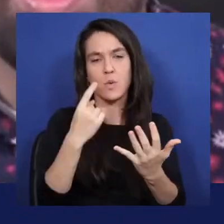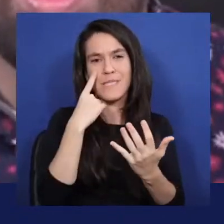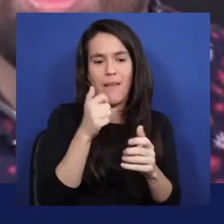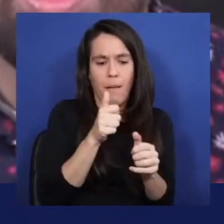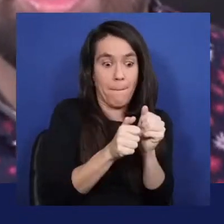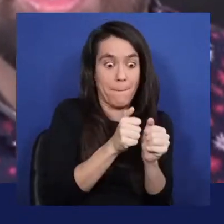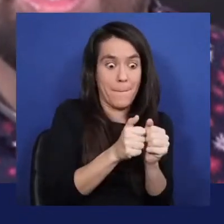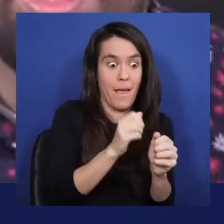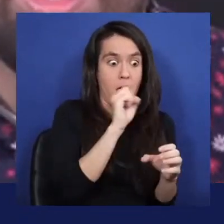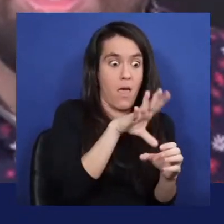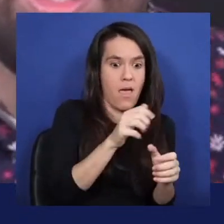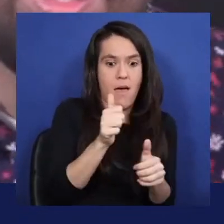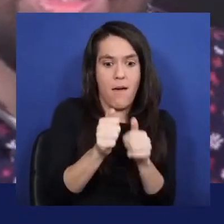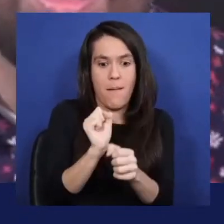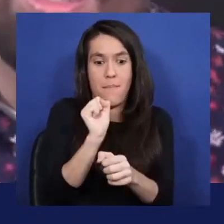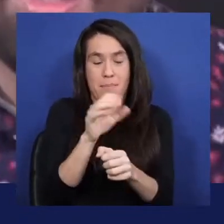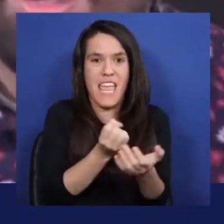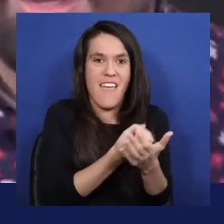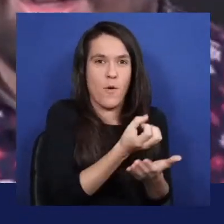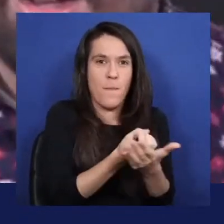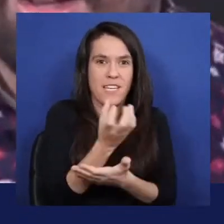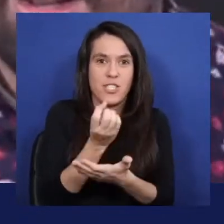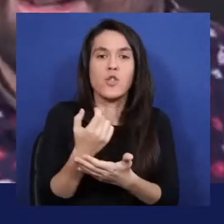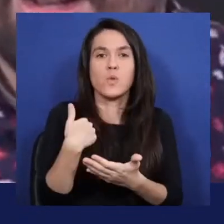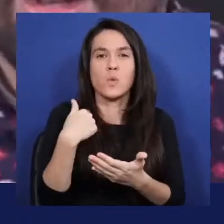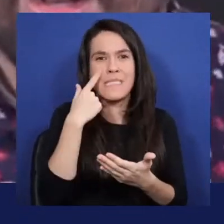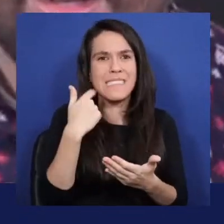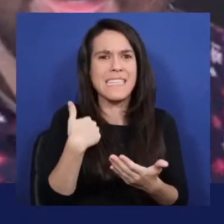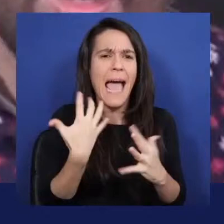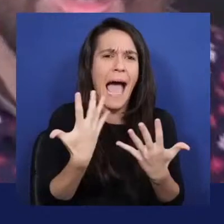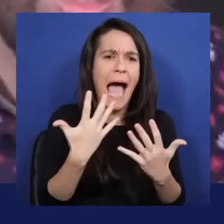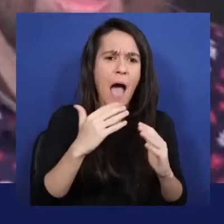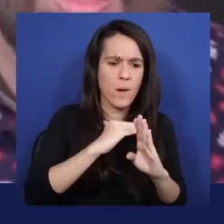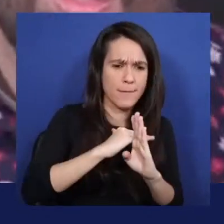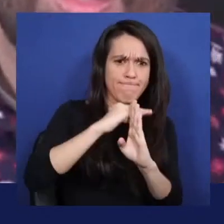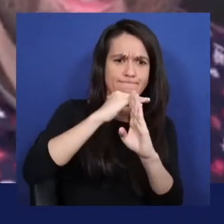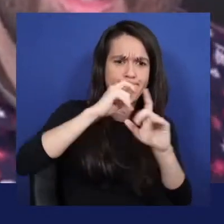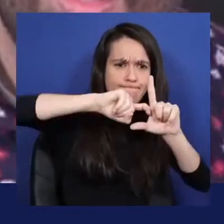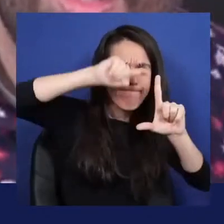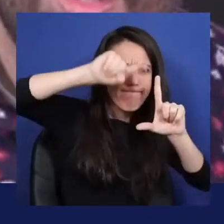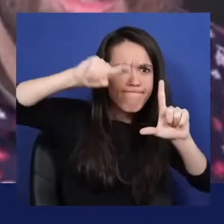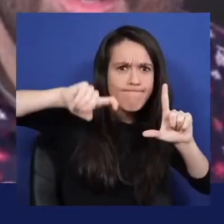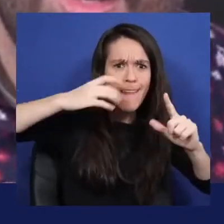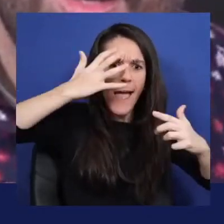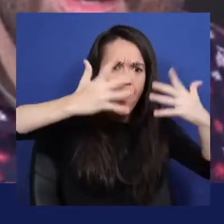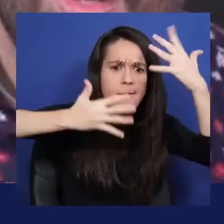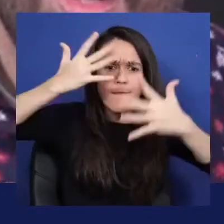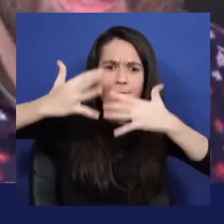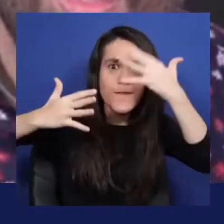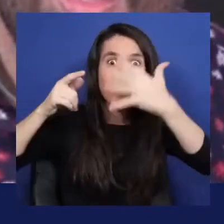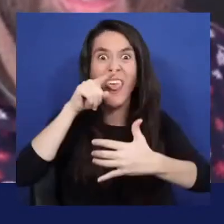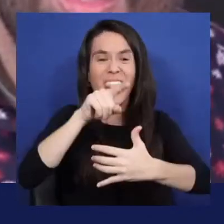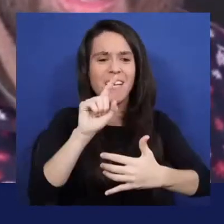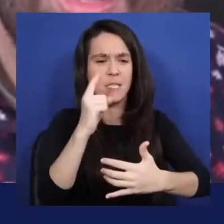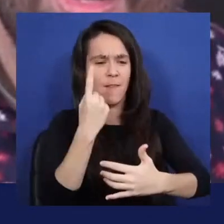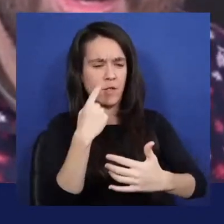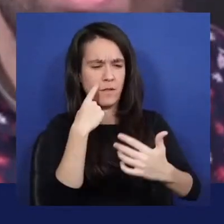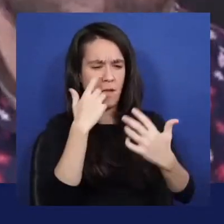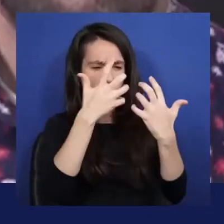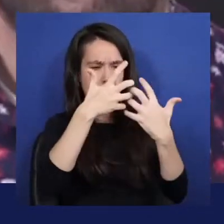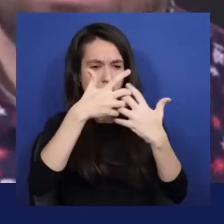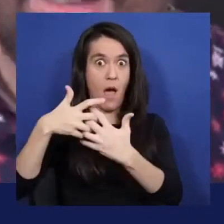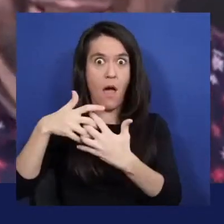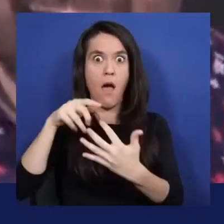So we decided to figure out how we can improve it. And that was my first interaction with cognitive